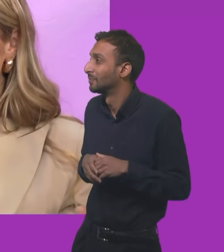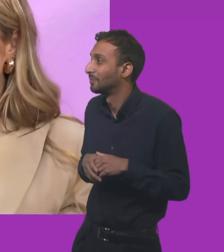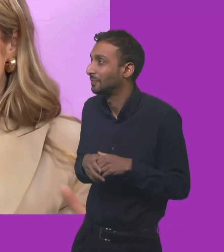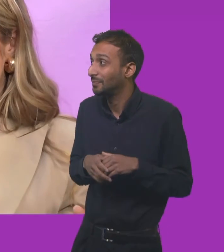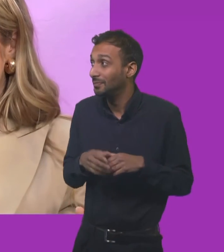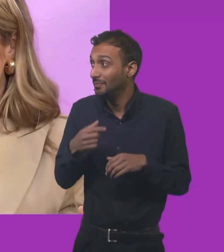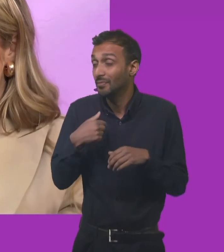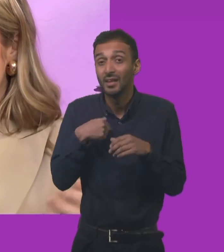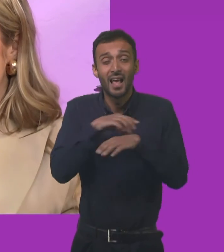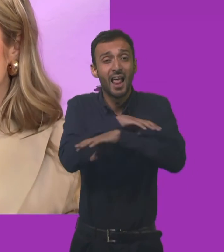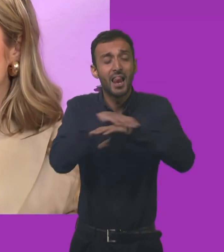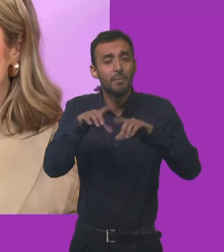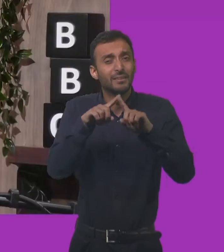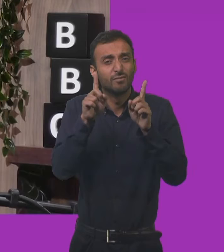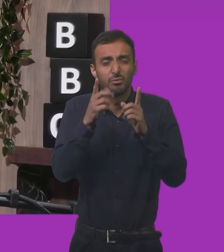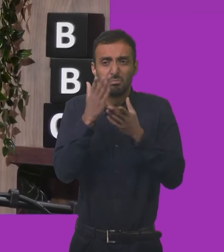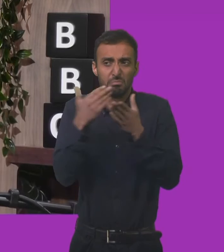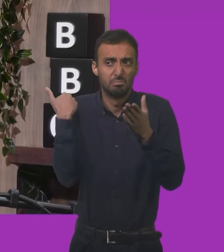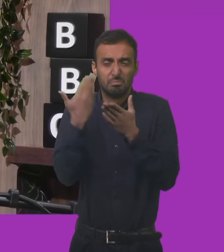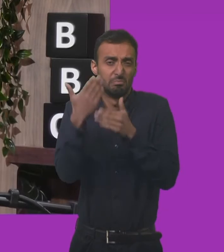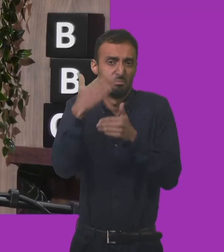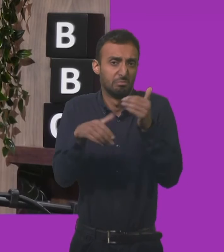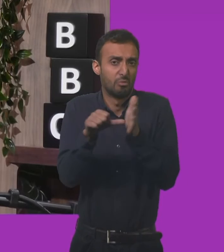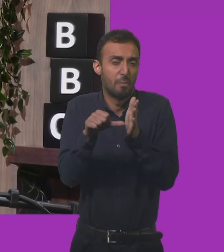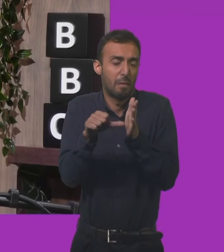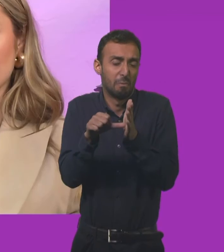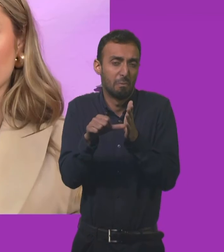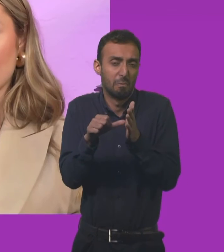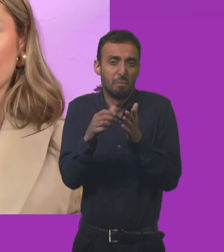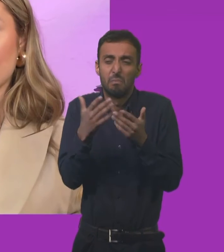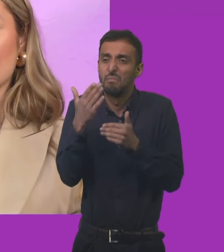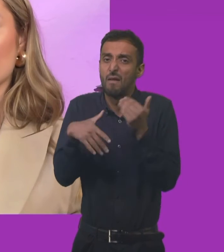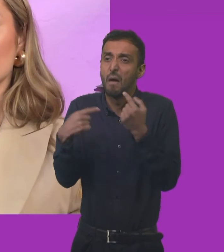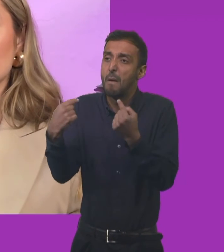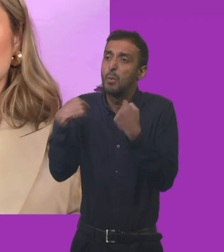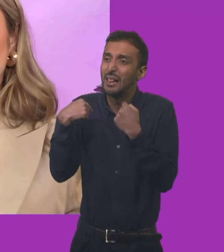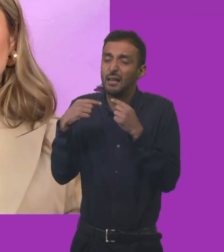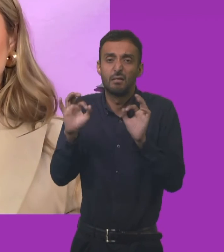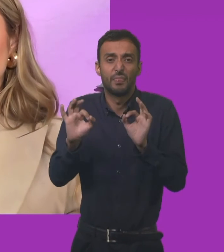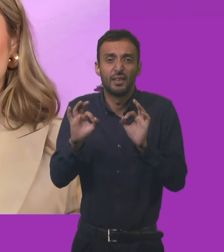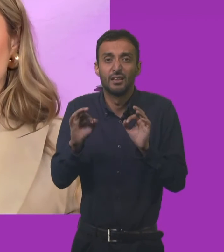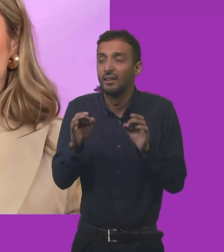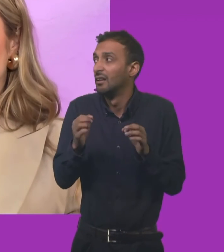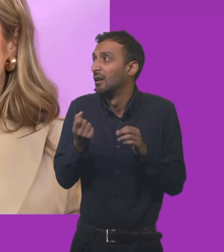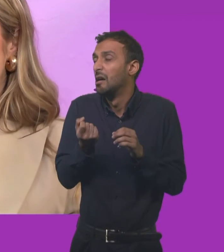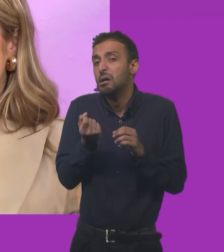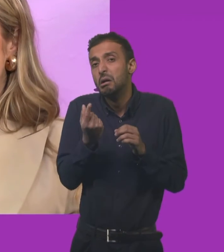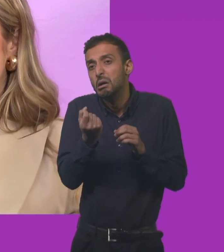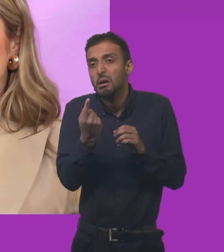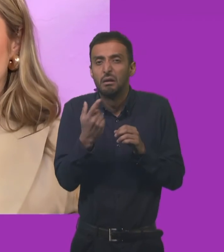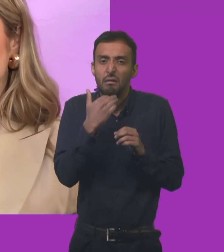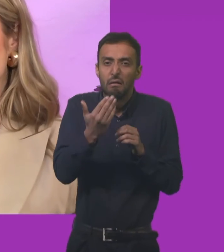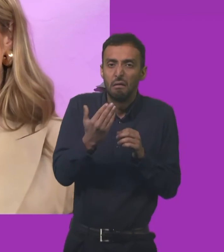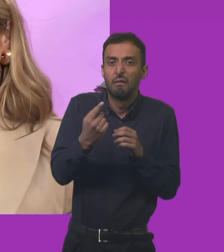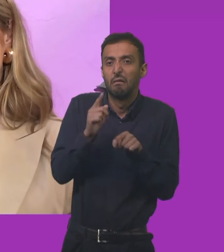has never really been a problem, if I'm honest. Yeah, it's just you. Yeah, I was never like bullied for it or anything. You know, you get the odd nasty comment, but I had such a great like